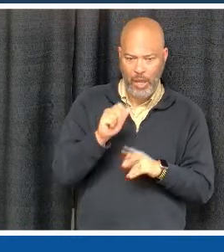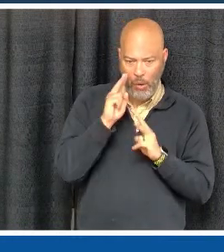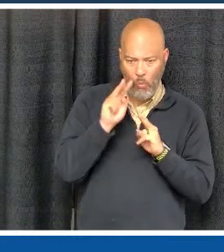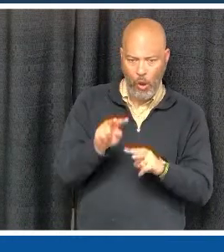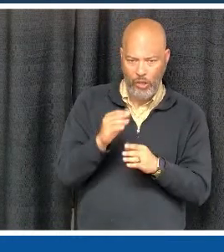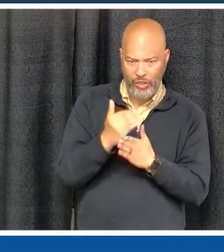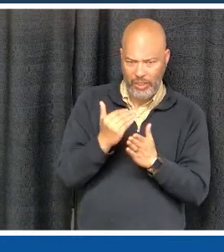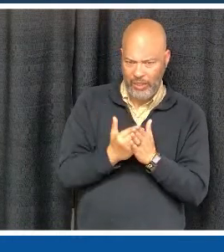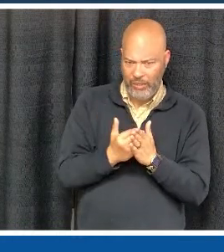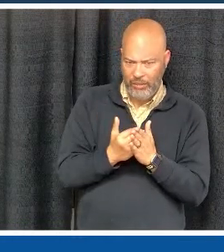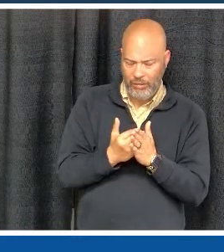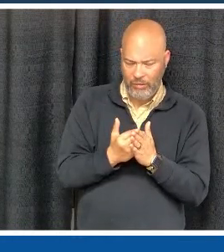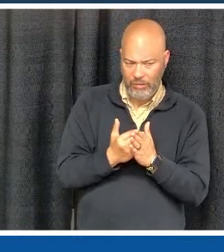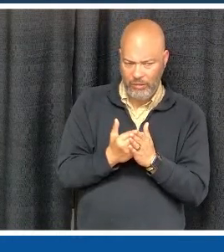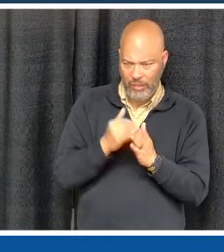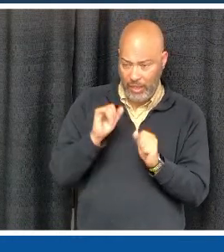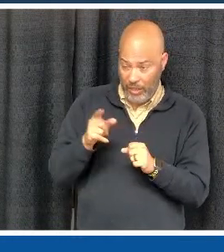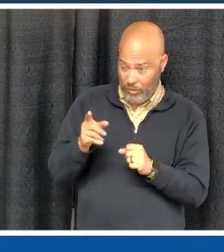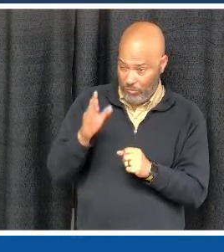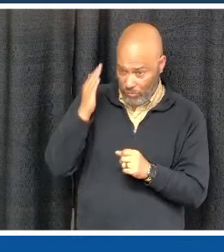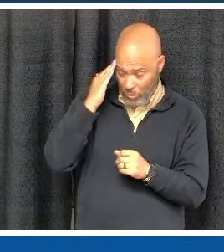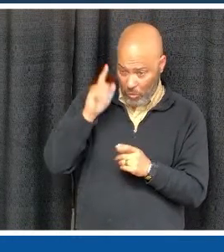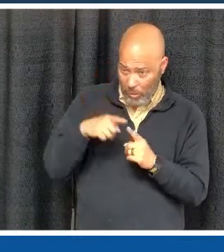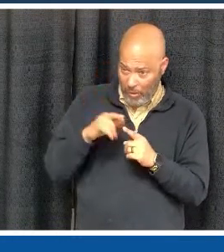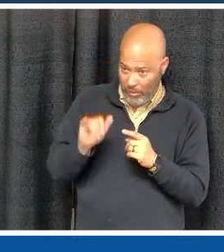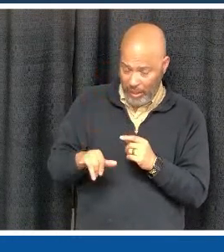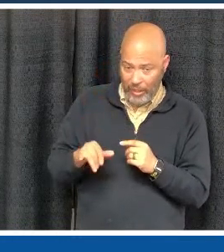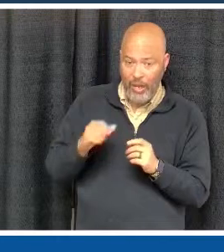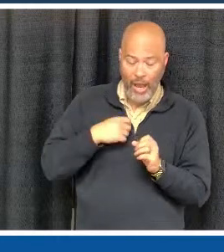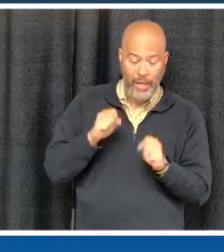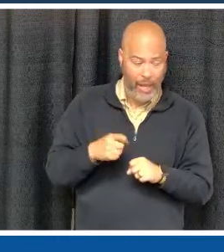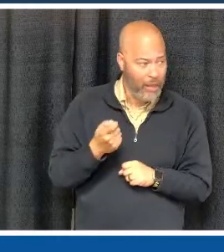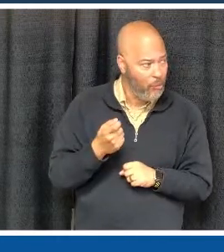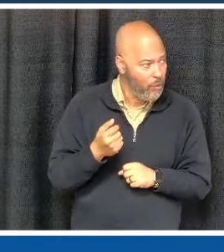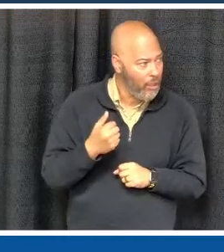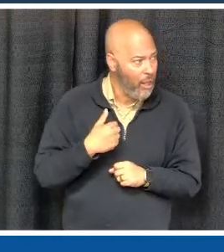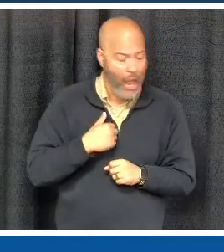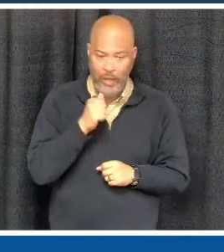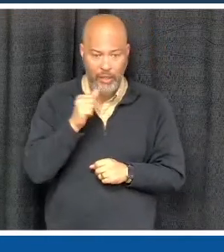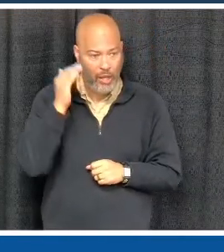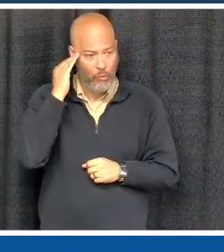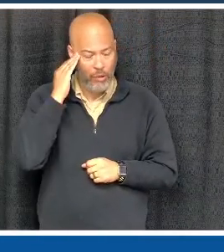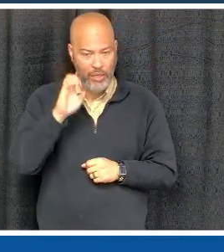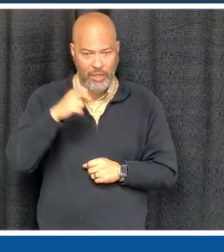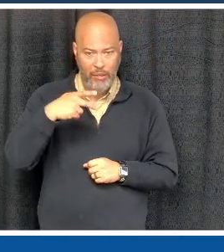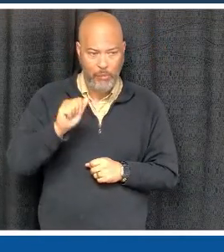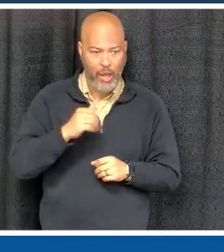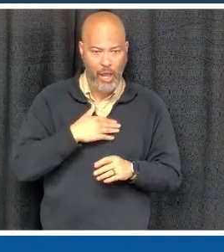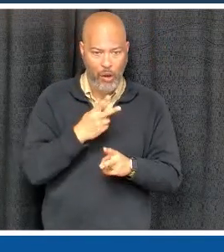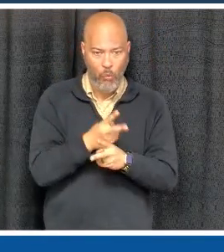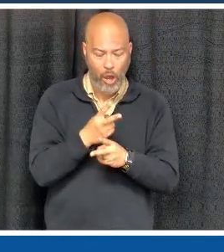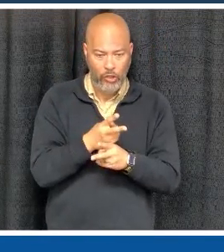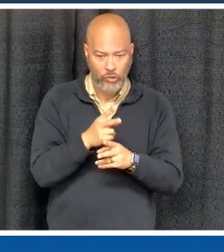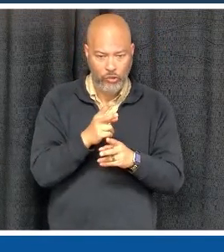list. Can you speak to that, please? I can a little bit. I was unaware that the EPA had a watch list.